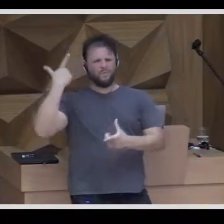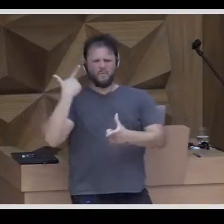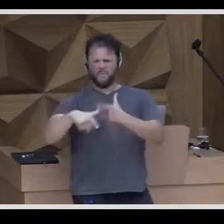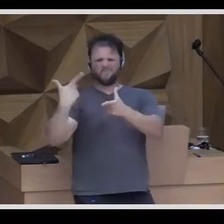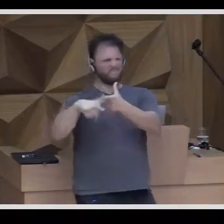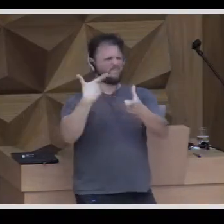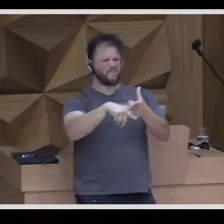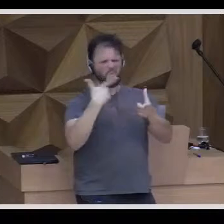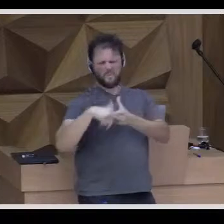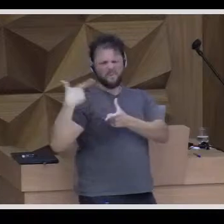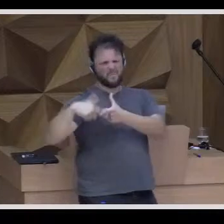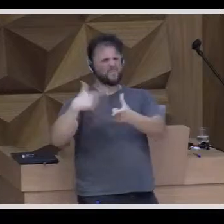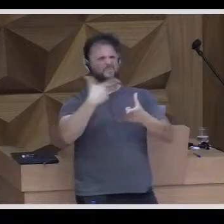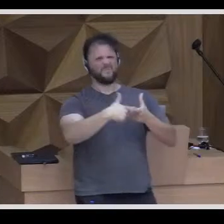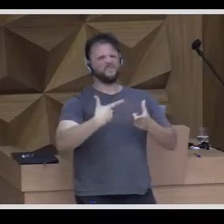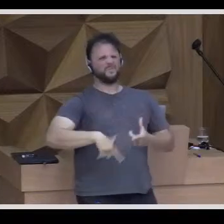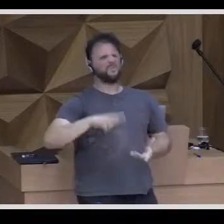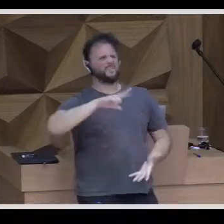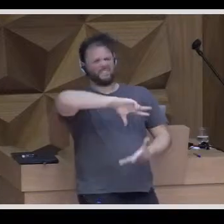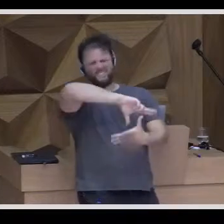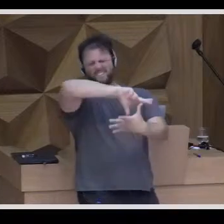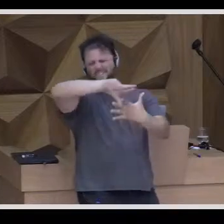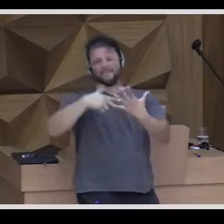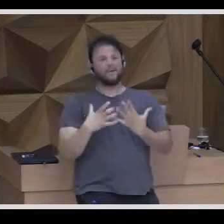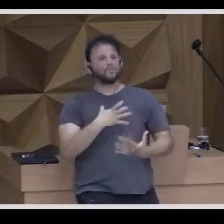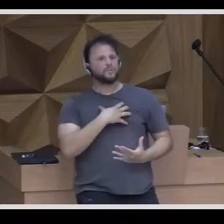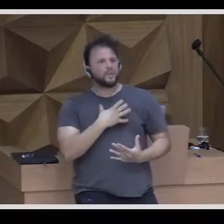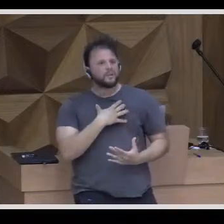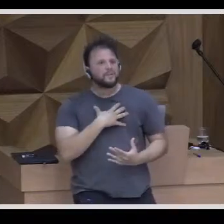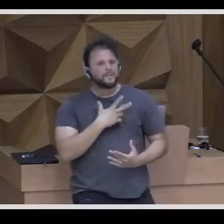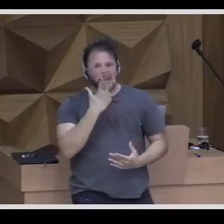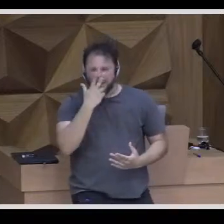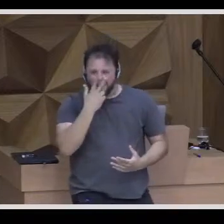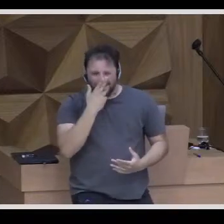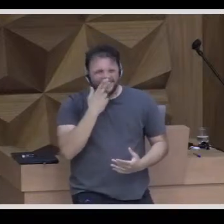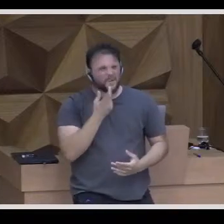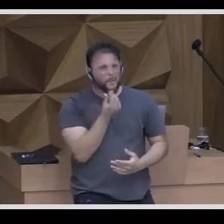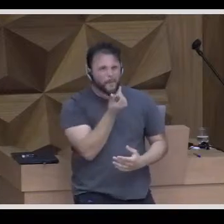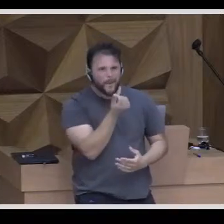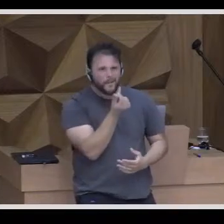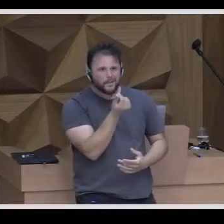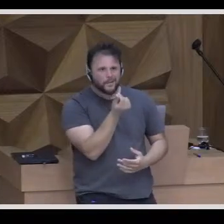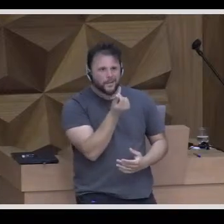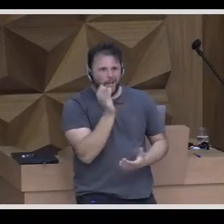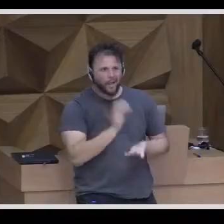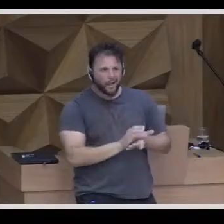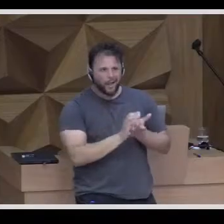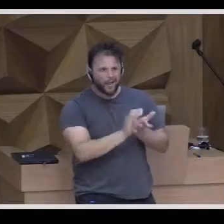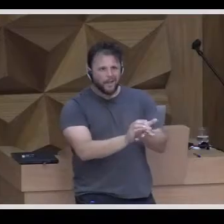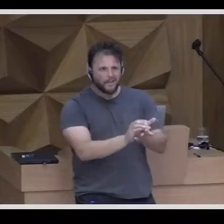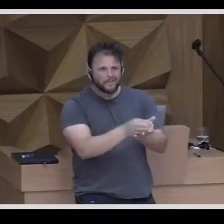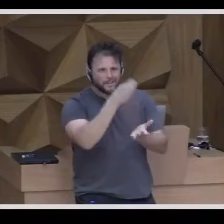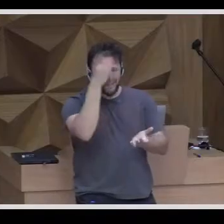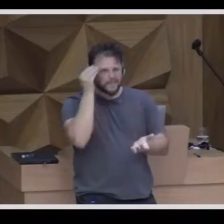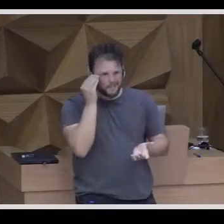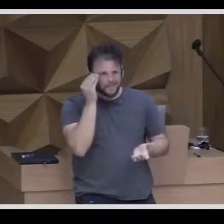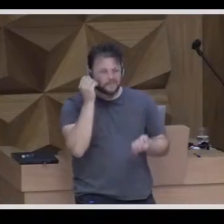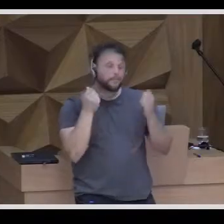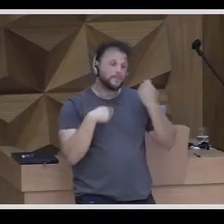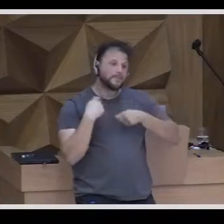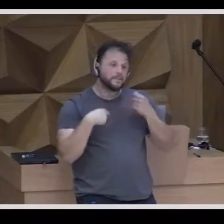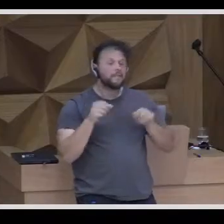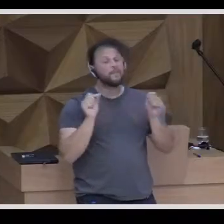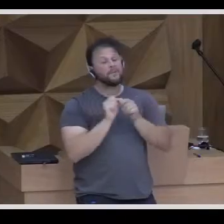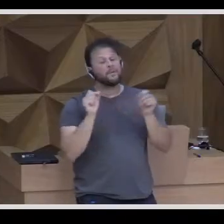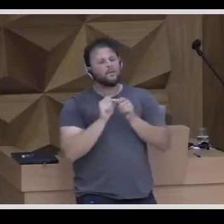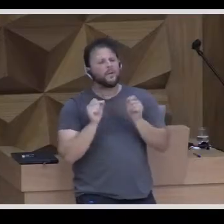kind of caught up in the technology, maybe we need to, again, take a step back and look for simpler and smaller solutions that are not just